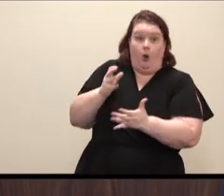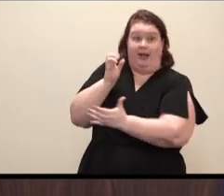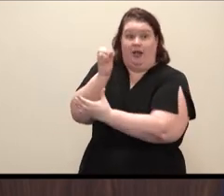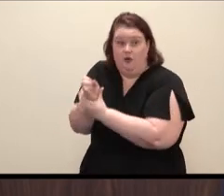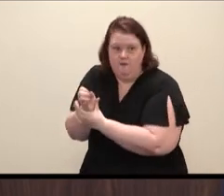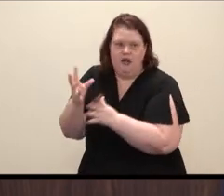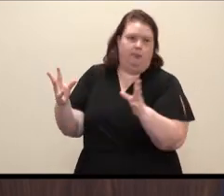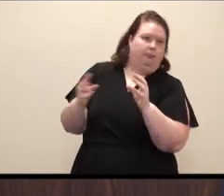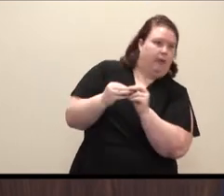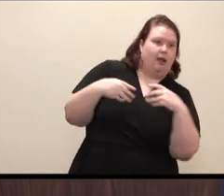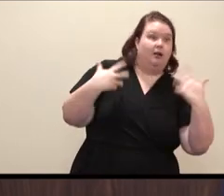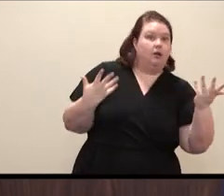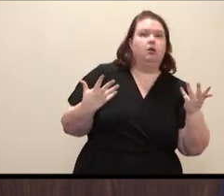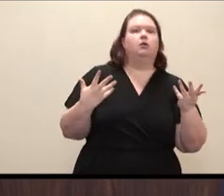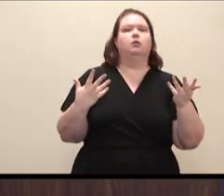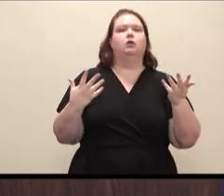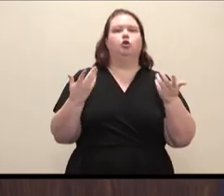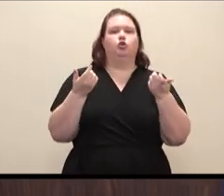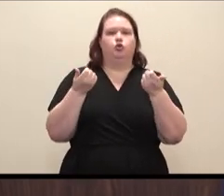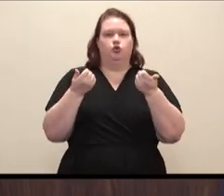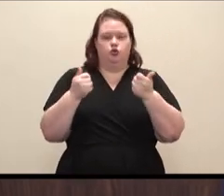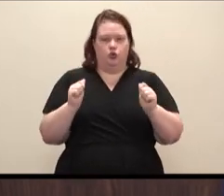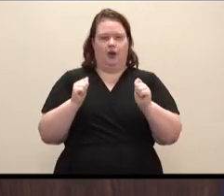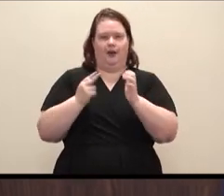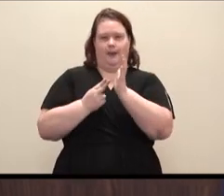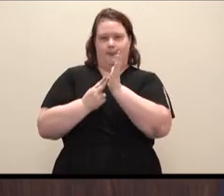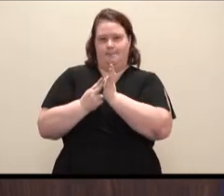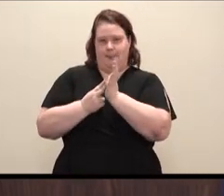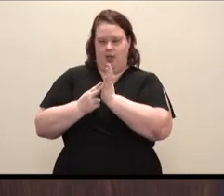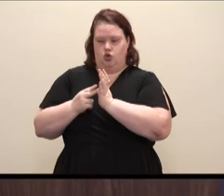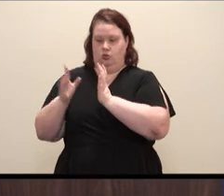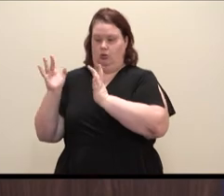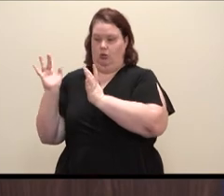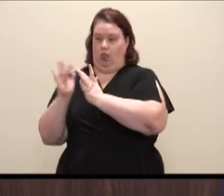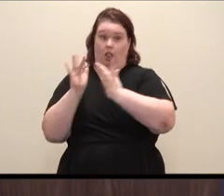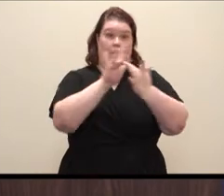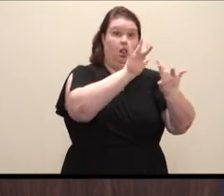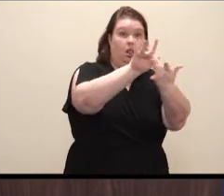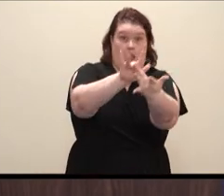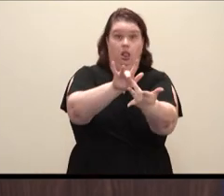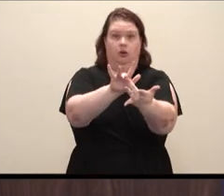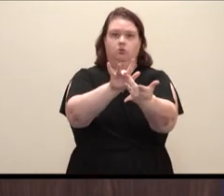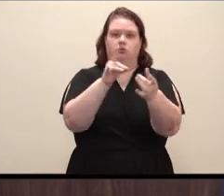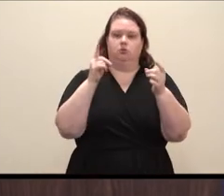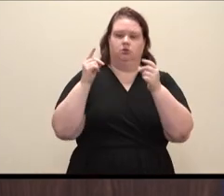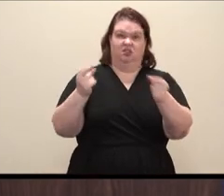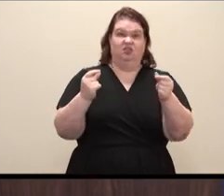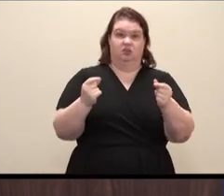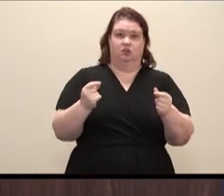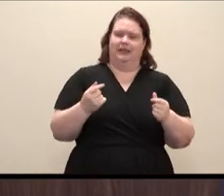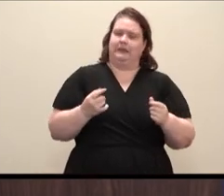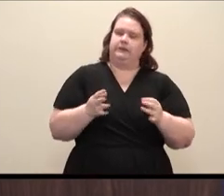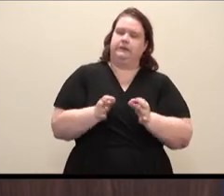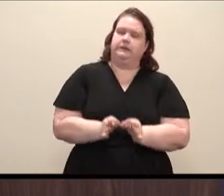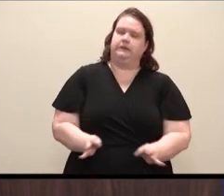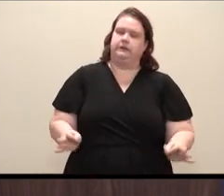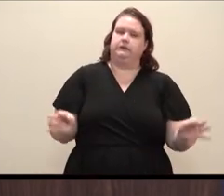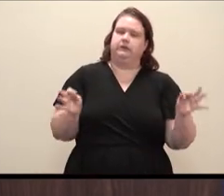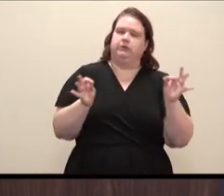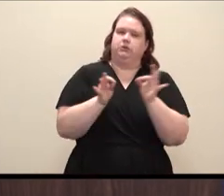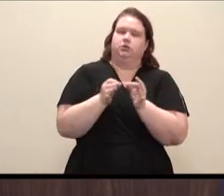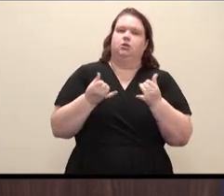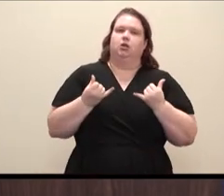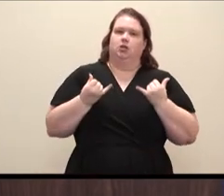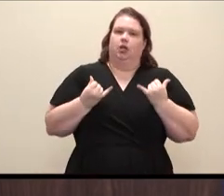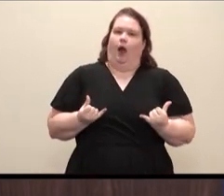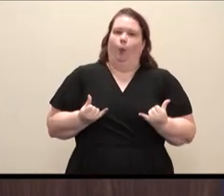we met? And so tightening up that system through the cohort system is going to be critical now. And that